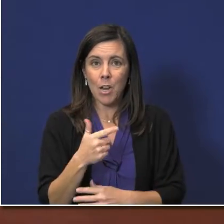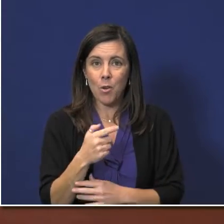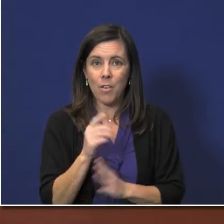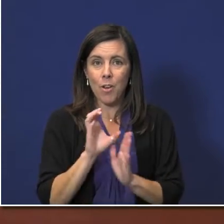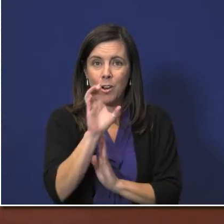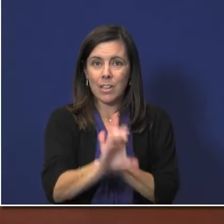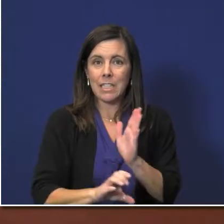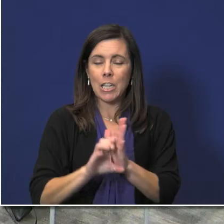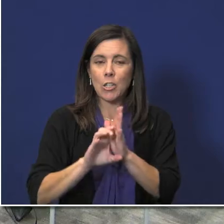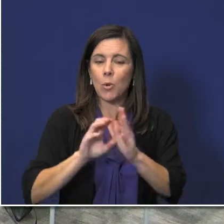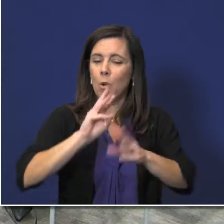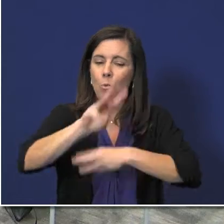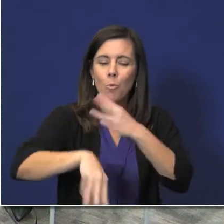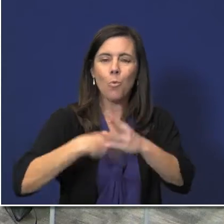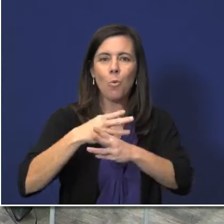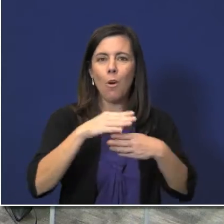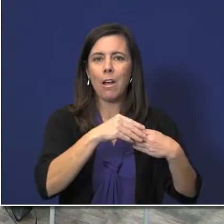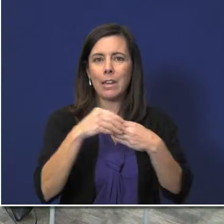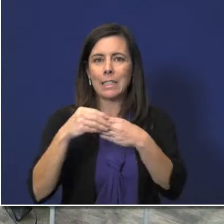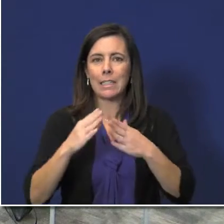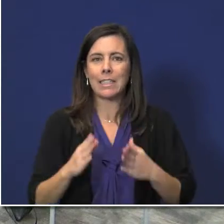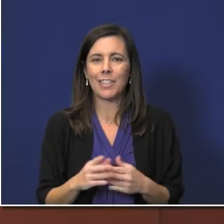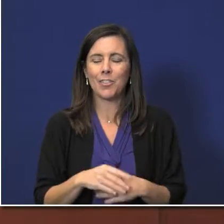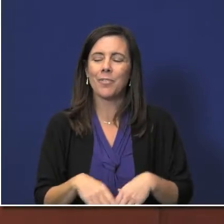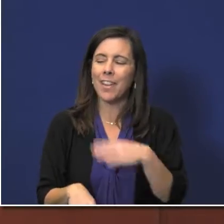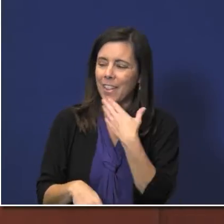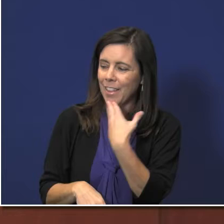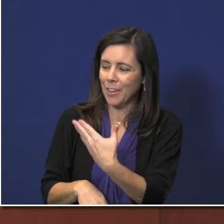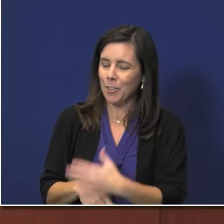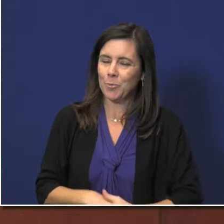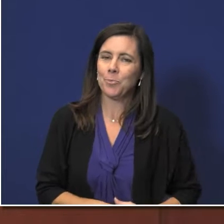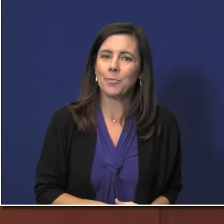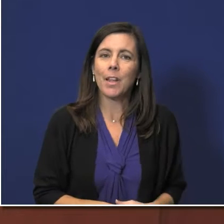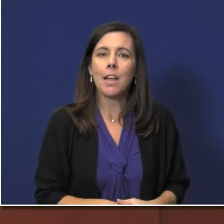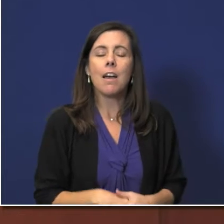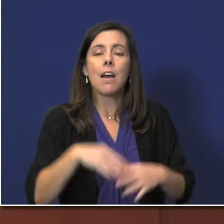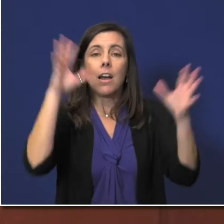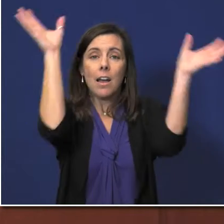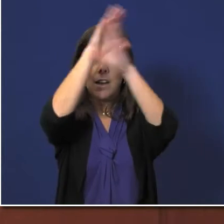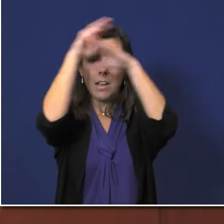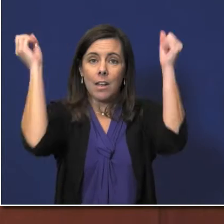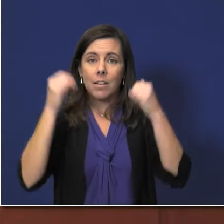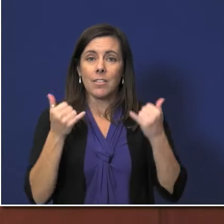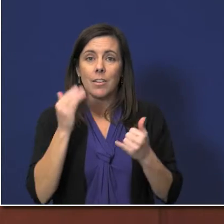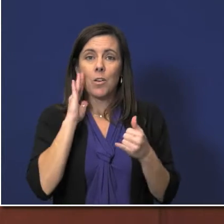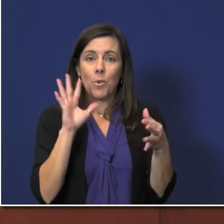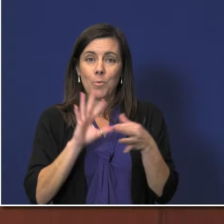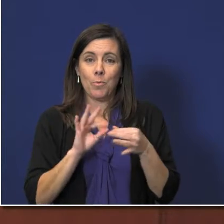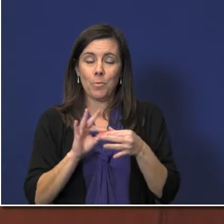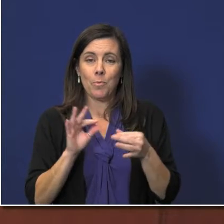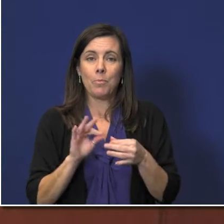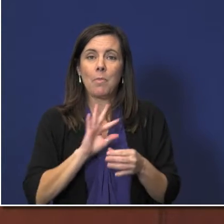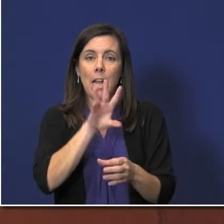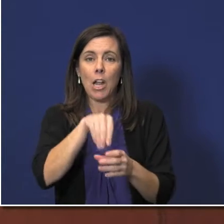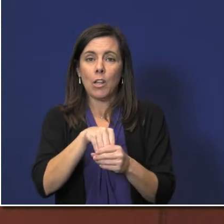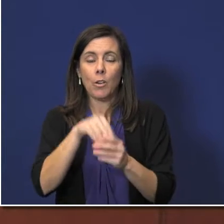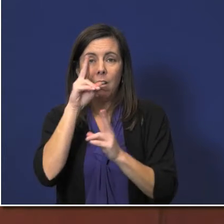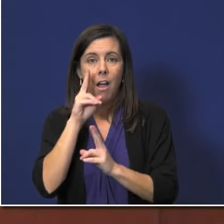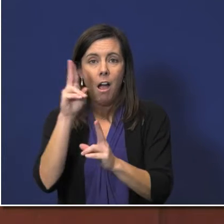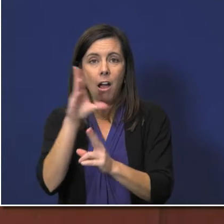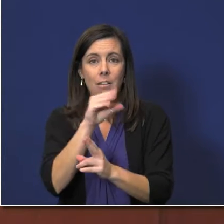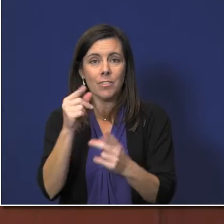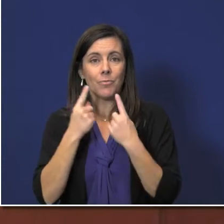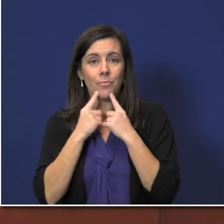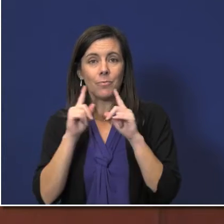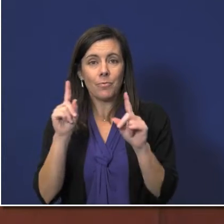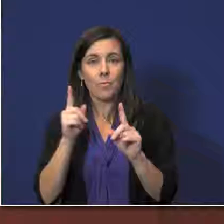global leaders. Thank you, Ms. Blackshear. The superintendent will make remarks and announcements, including honors and achievements earned